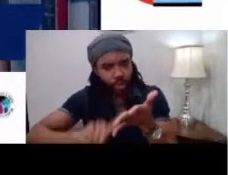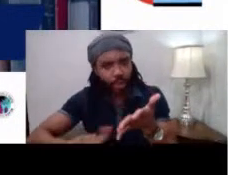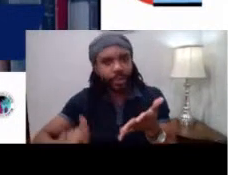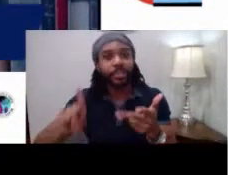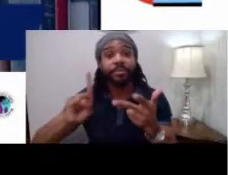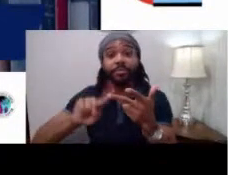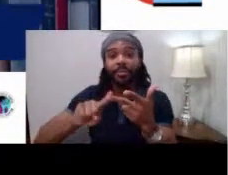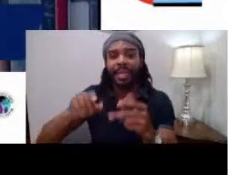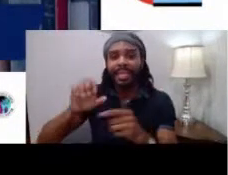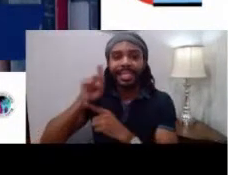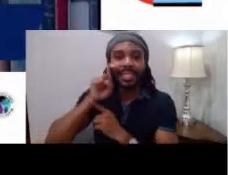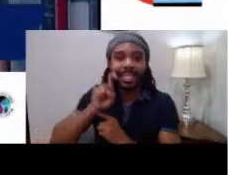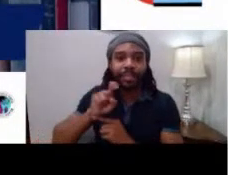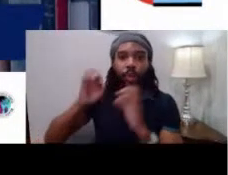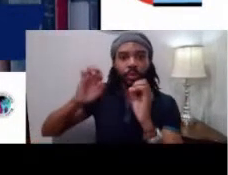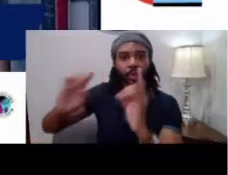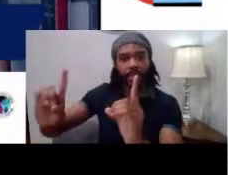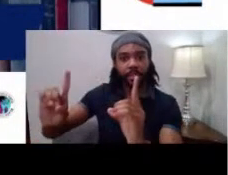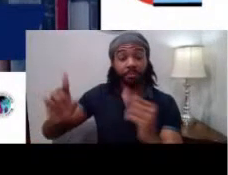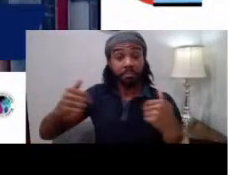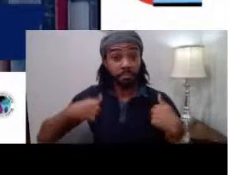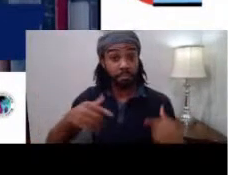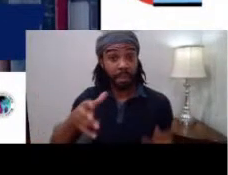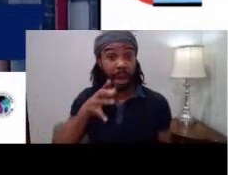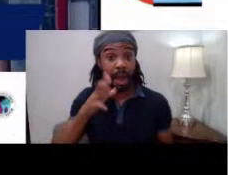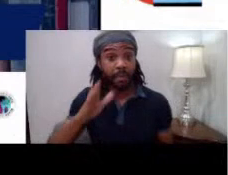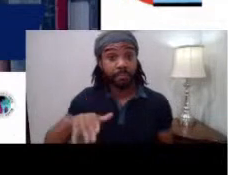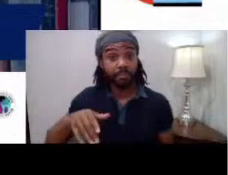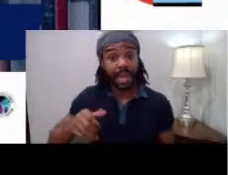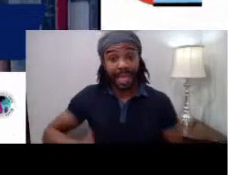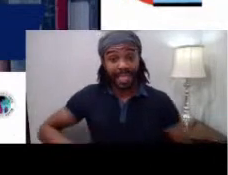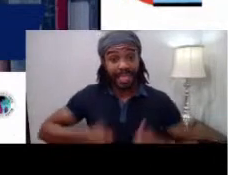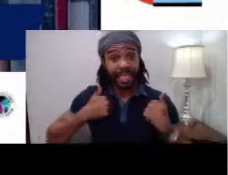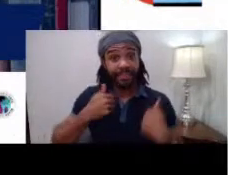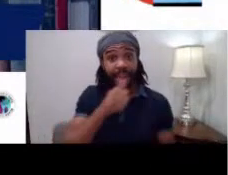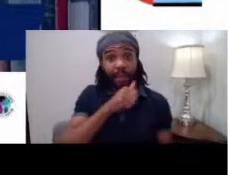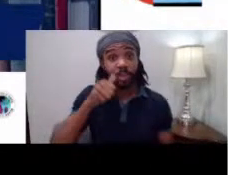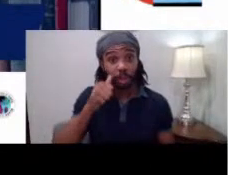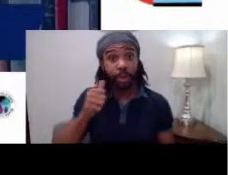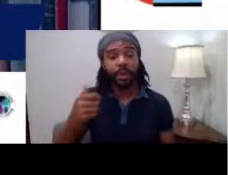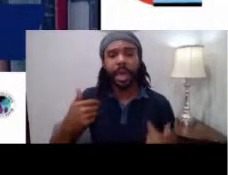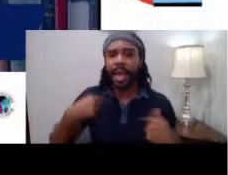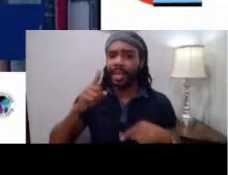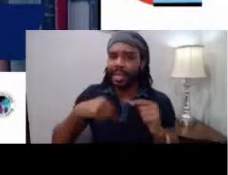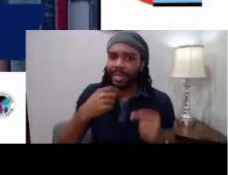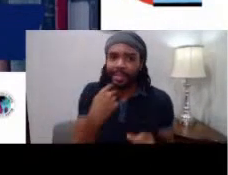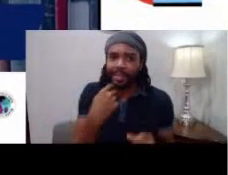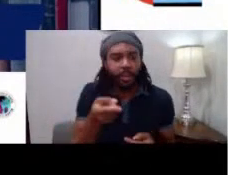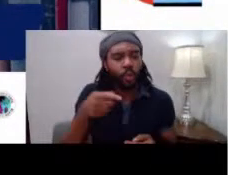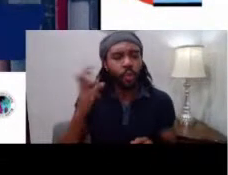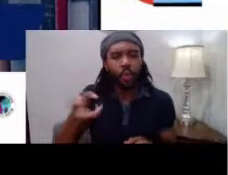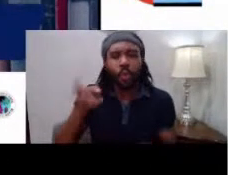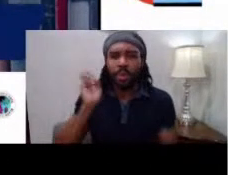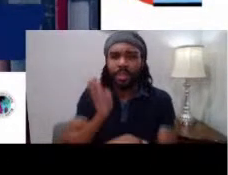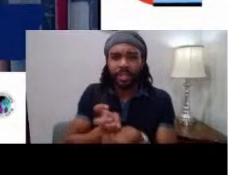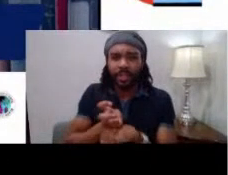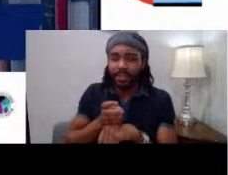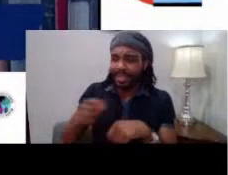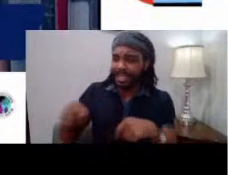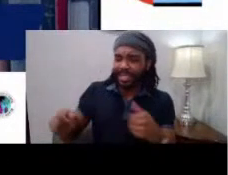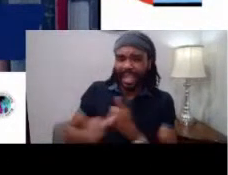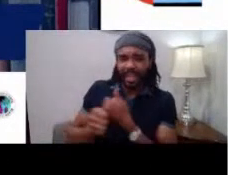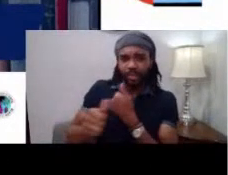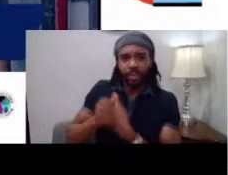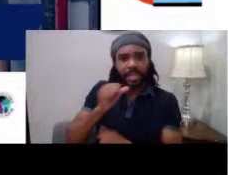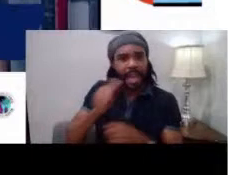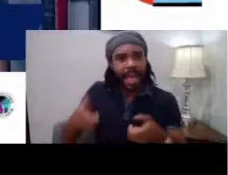ed. As a mother living in Arizona, I cannot tell you how harmful it is to not allow students to have